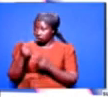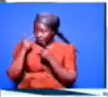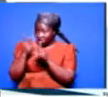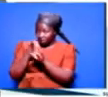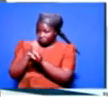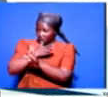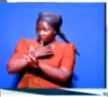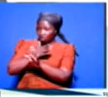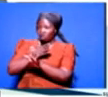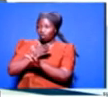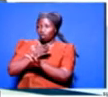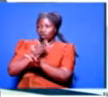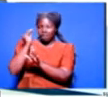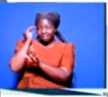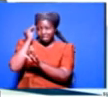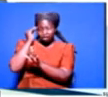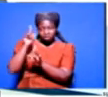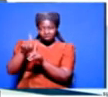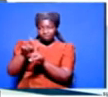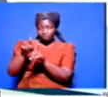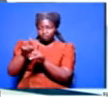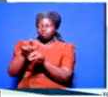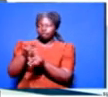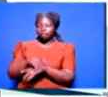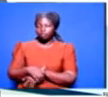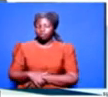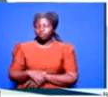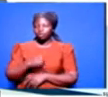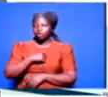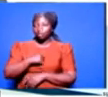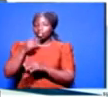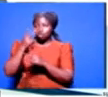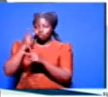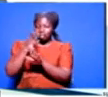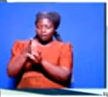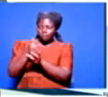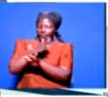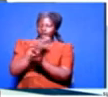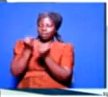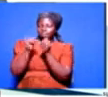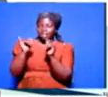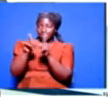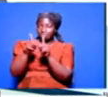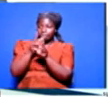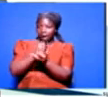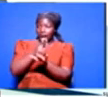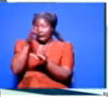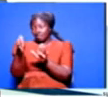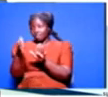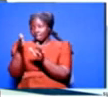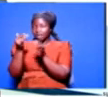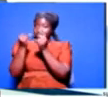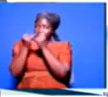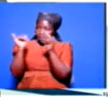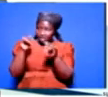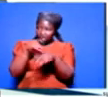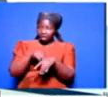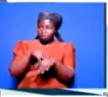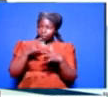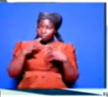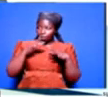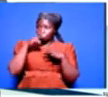bit of post-independence, because the people who actually go to get Kibaki from Makerere, the late Tom Mboya, yes, and